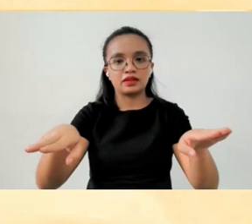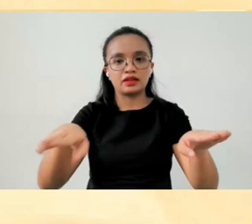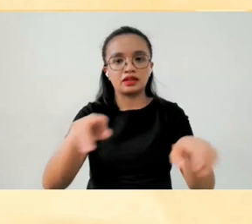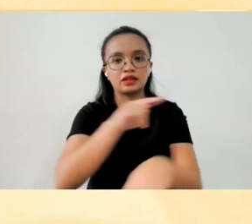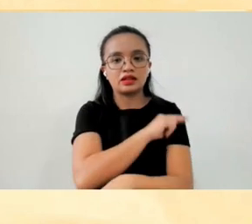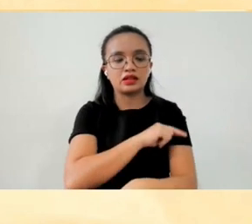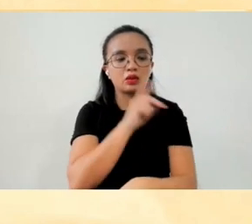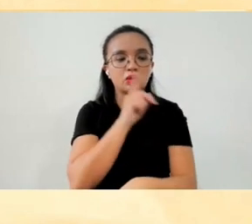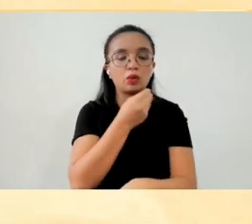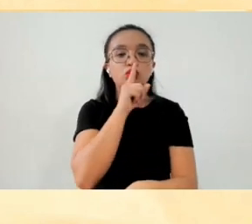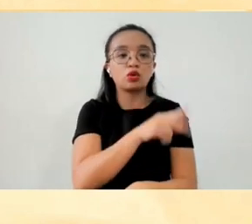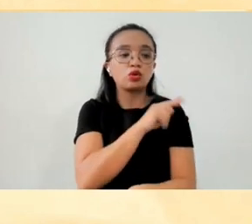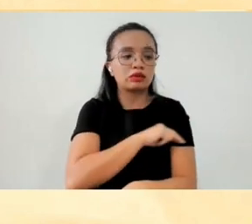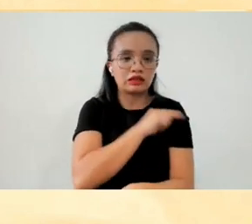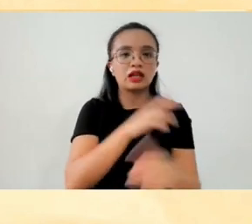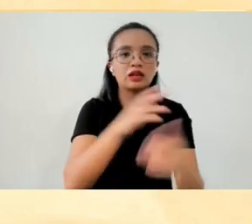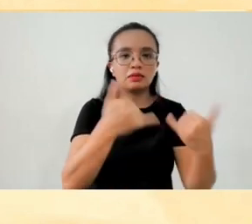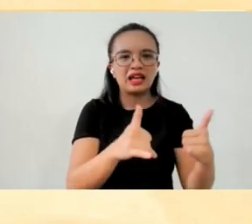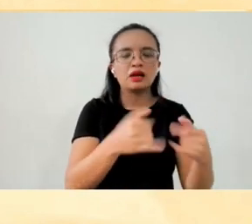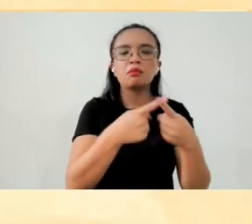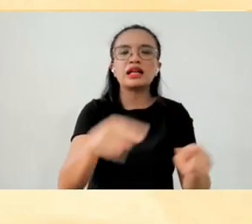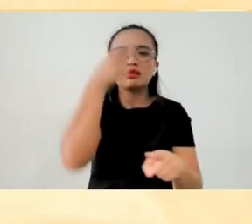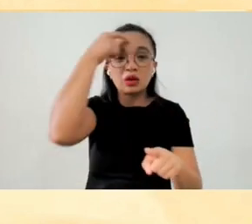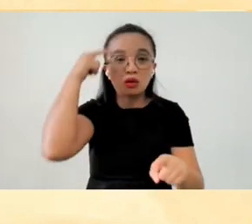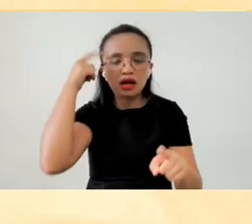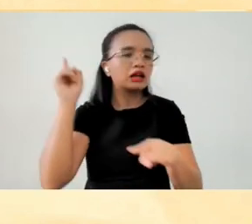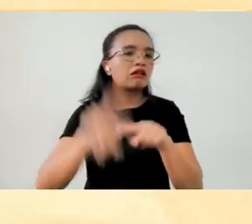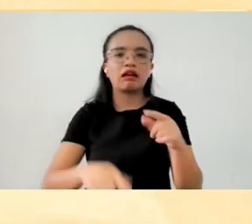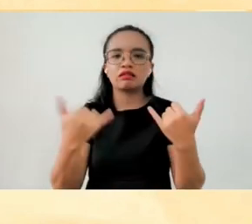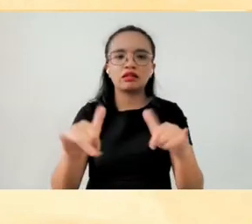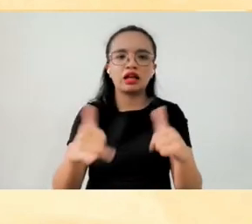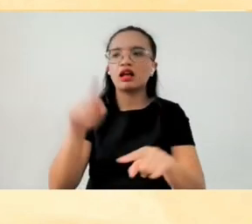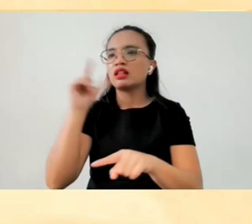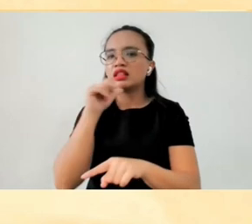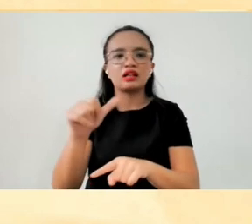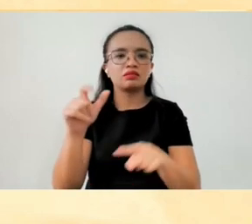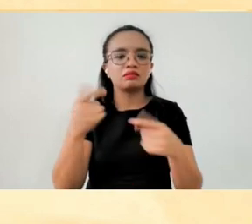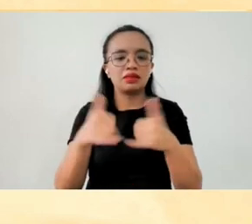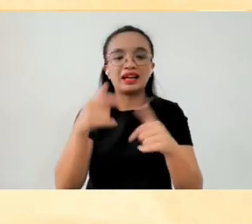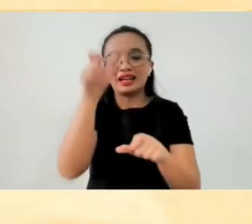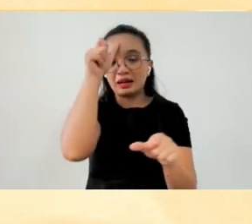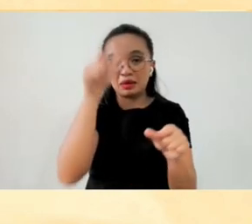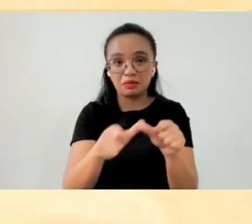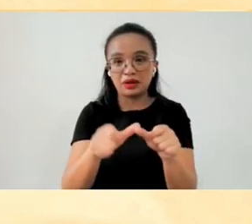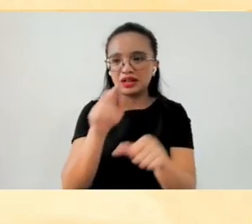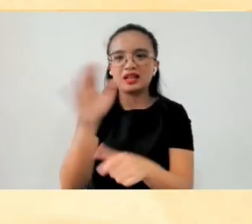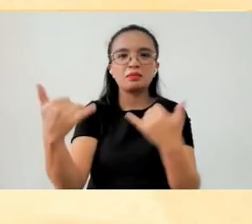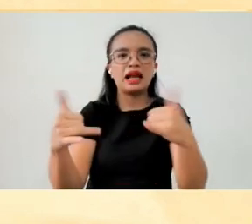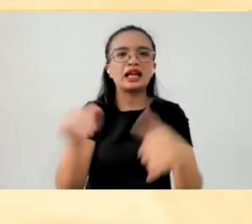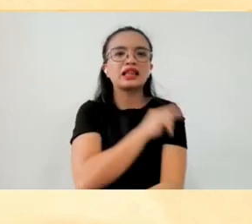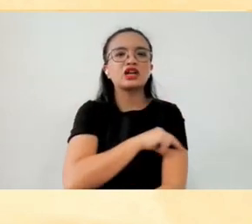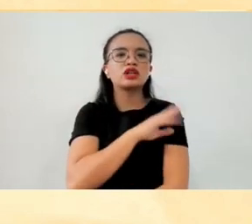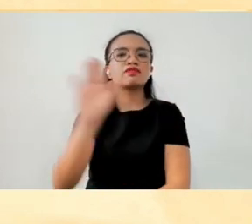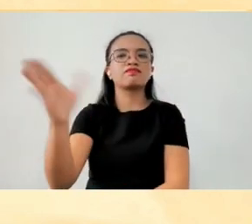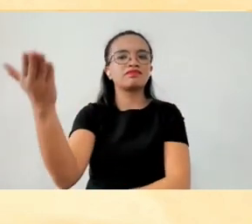play because of trauma. No, they become numb. They cannot play. Remember that play is their natural way of being, and so they